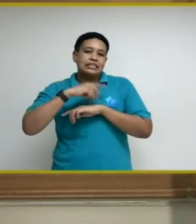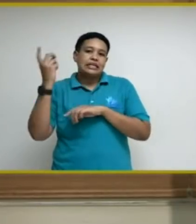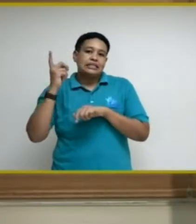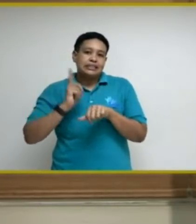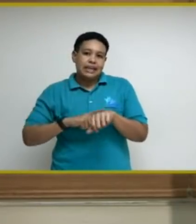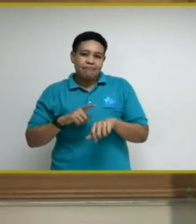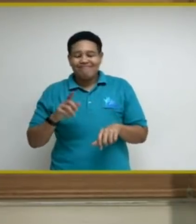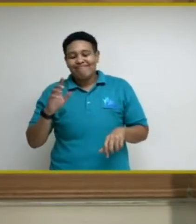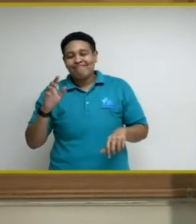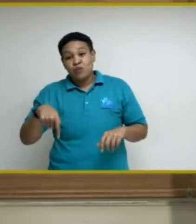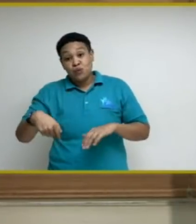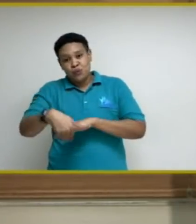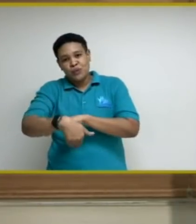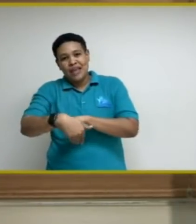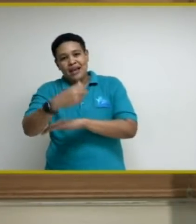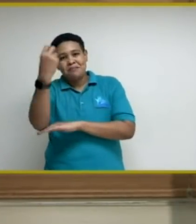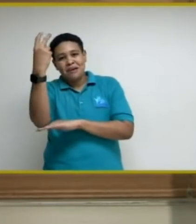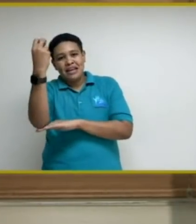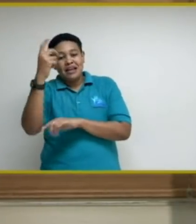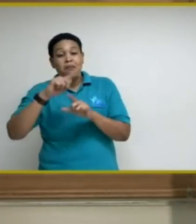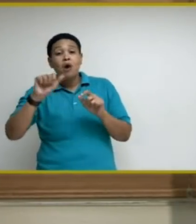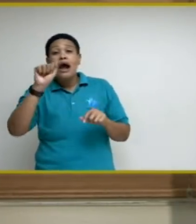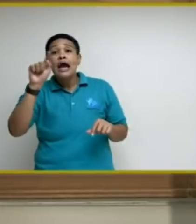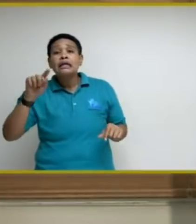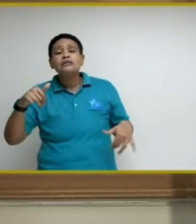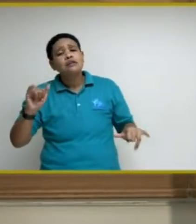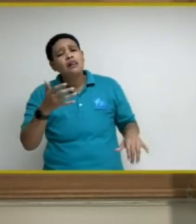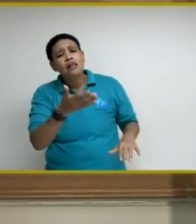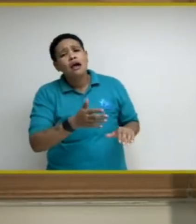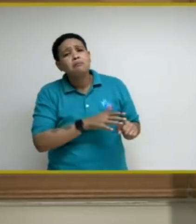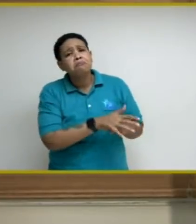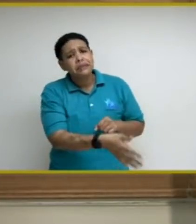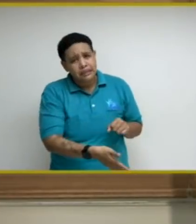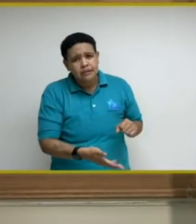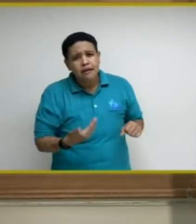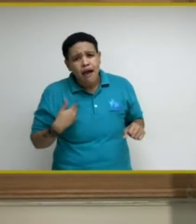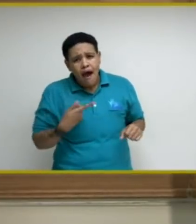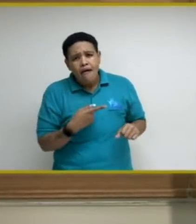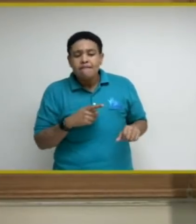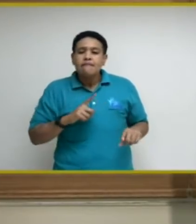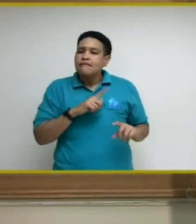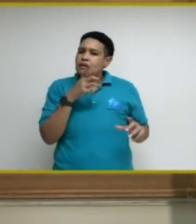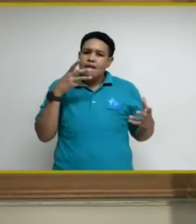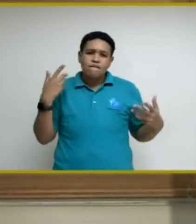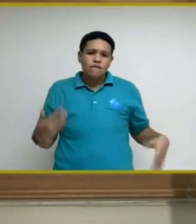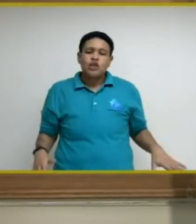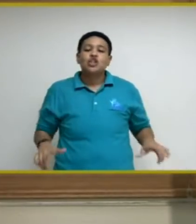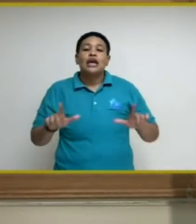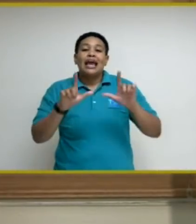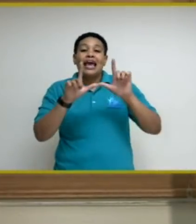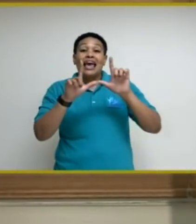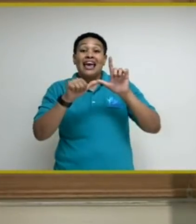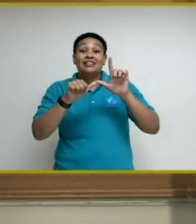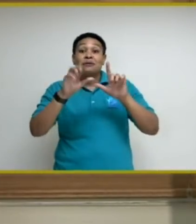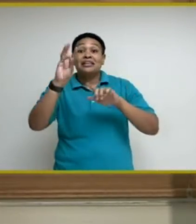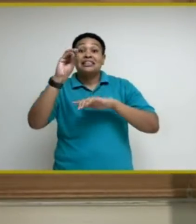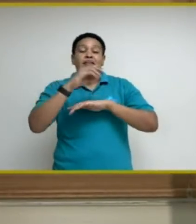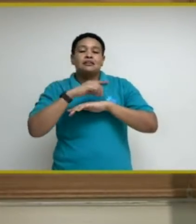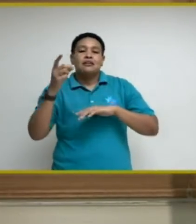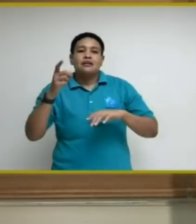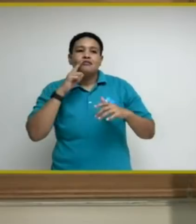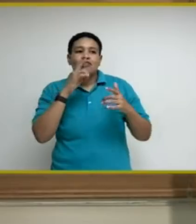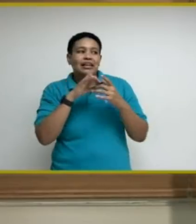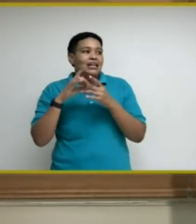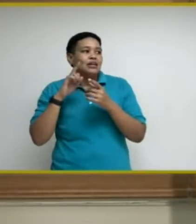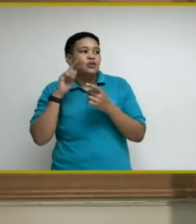are not out of AstraZeneca vaccines, and I want to make that clear. The expiration is linked to